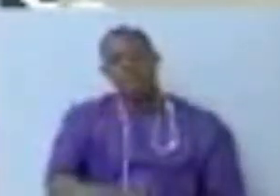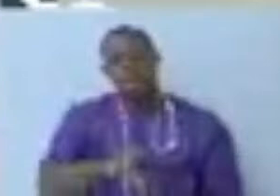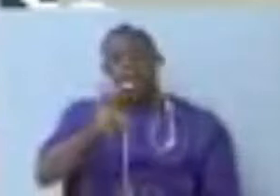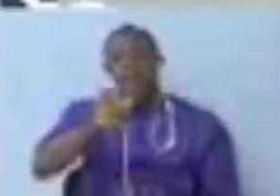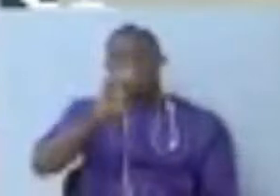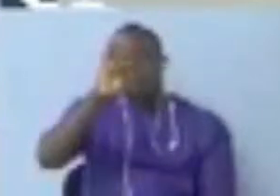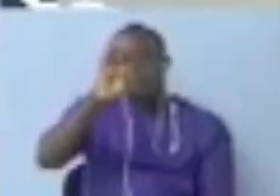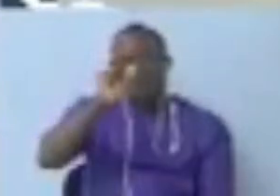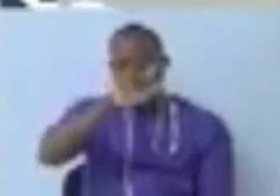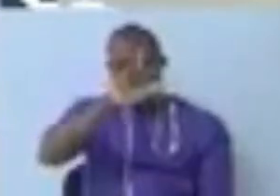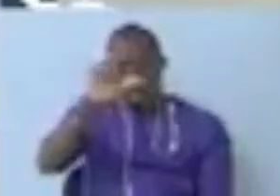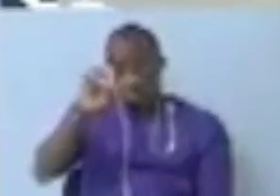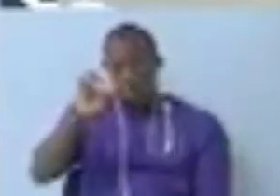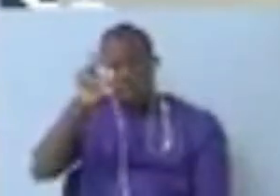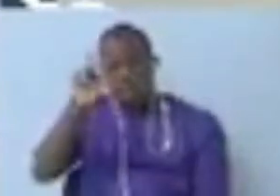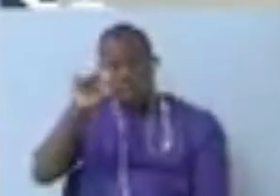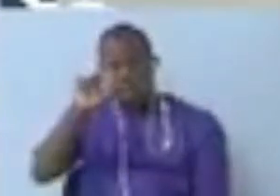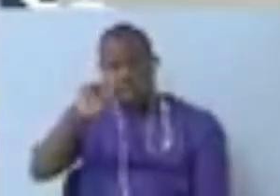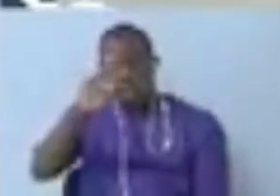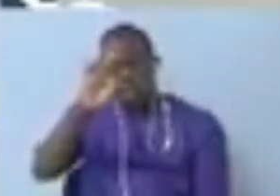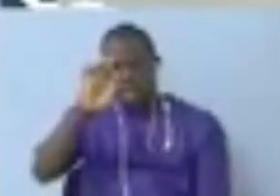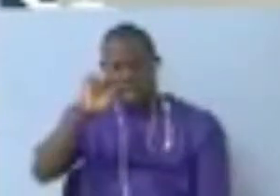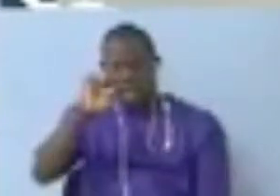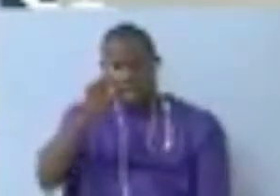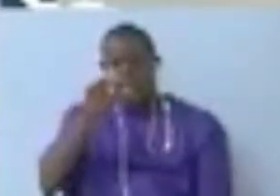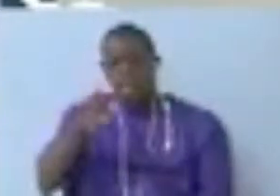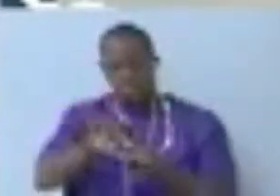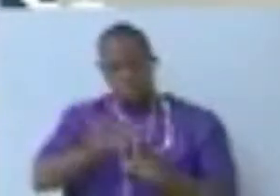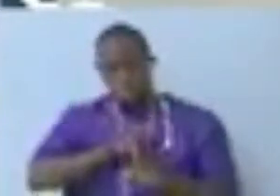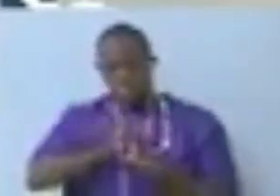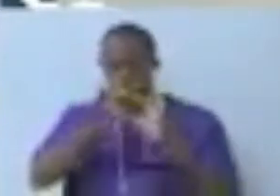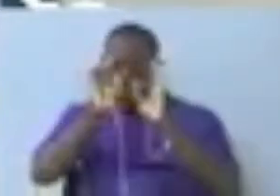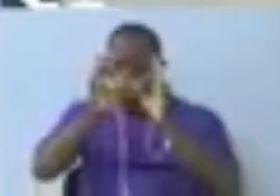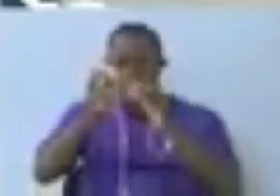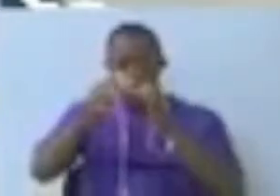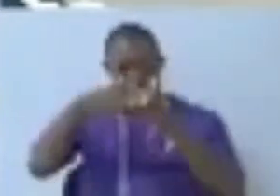Balo Kante took it a notch further.